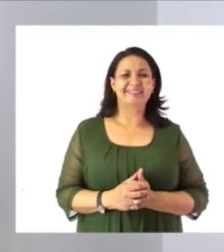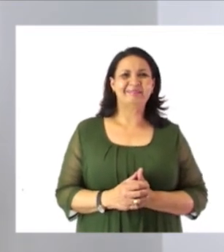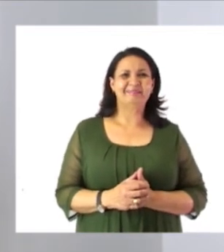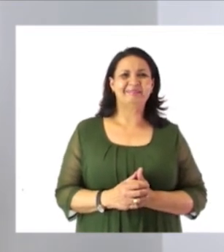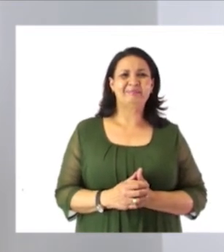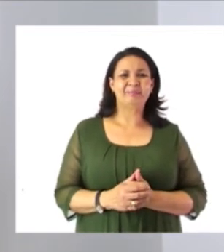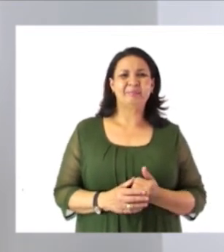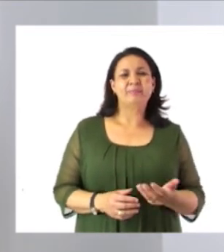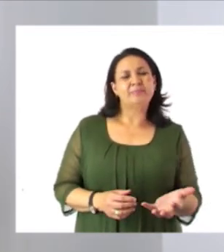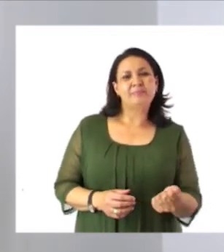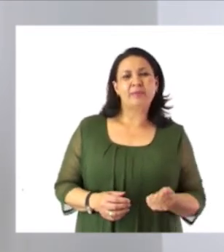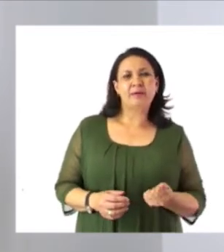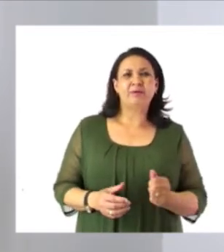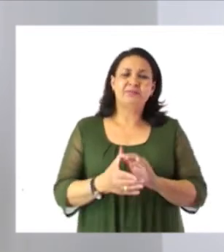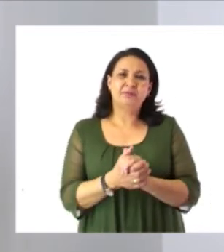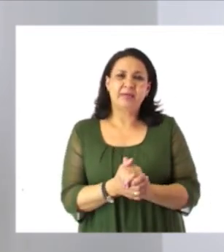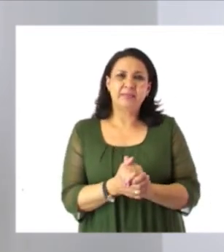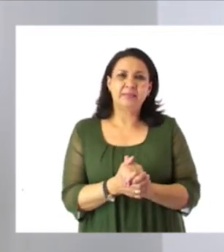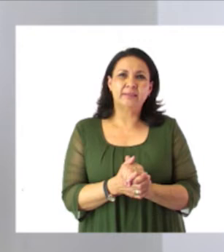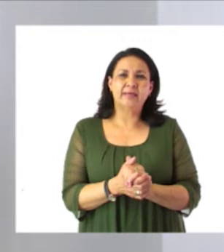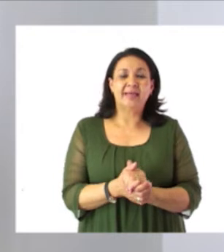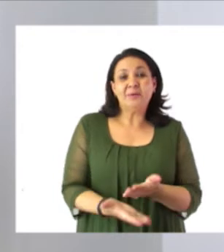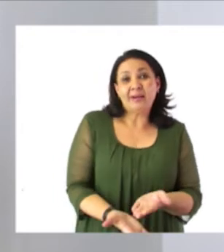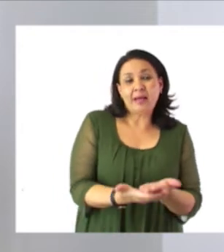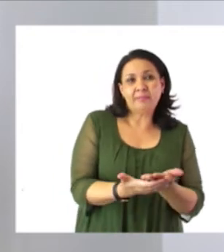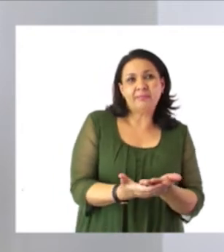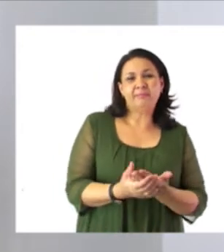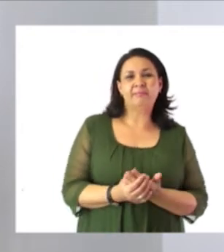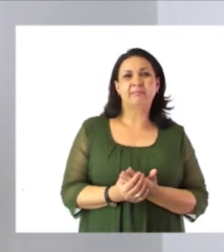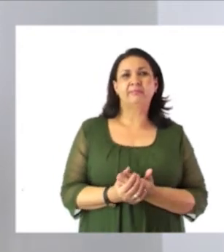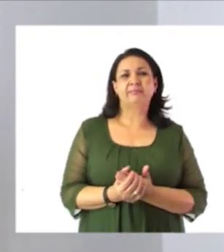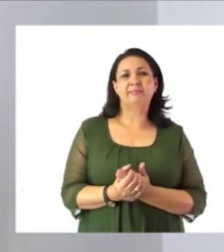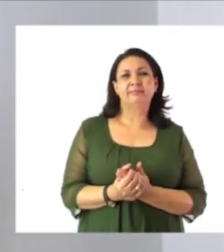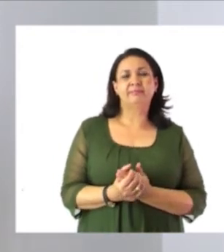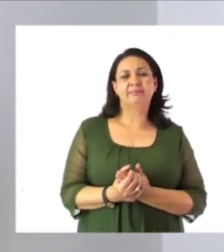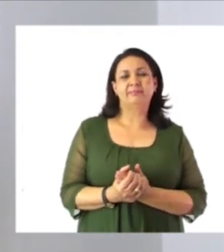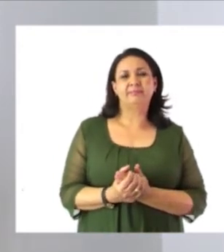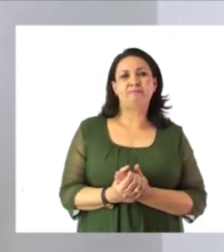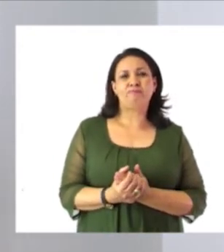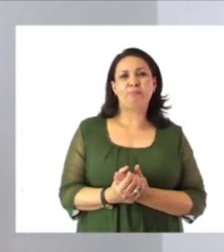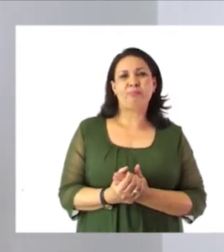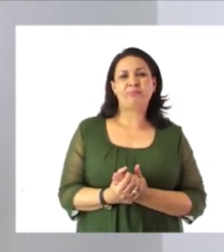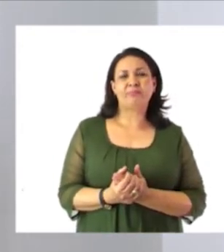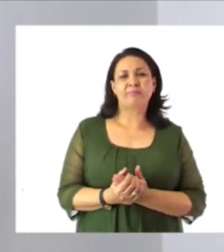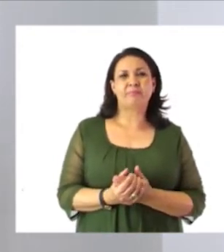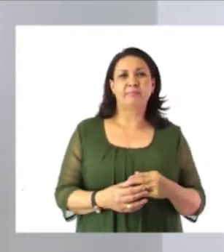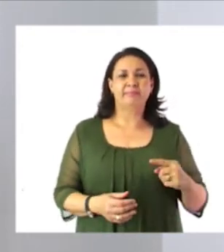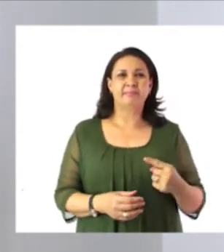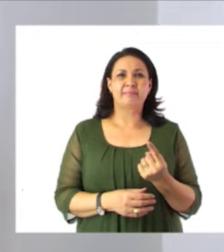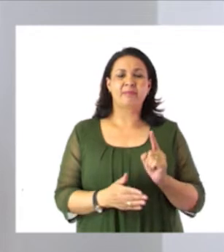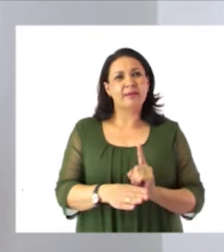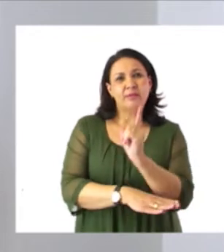We have our friend here, and he's going to assist us with finding the same pictures. The first one